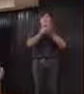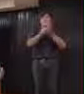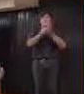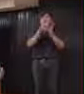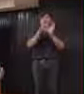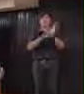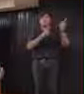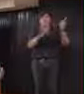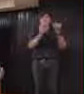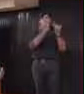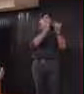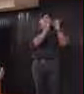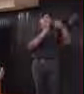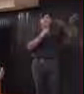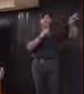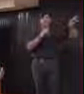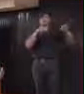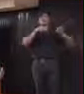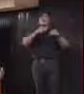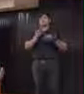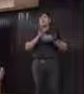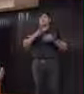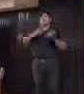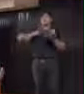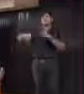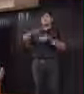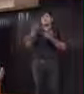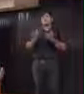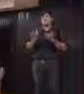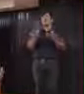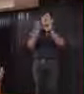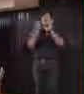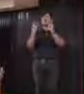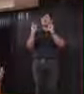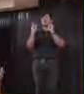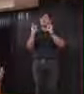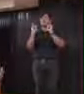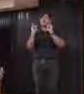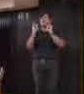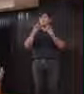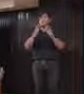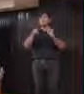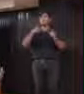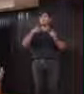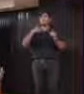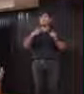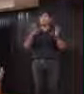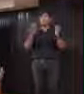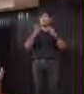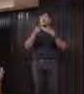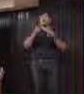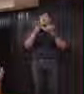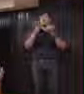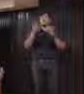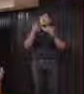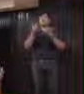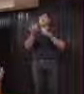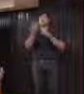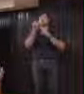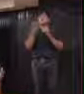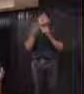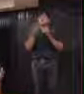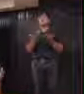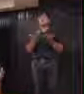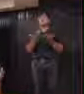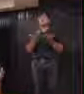too, the preference of Sheikh Abdullah was independent, but he felt it was impractical. It could not be achieved. And